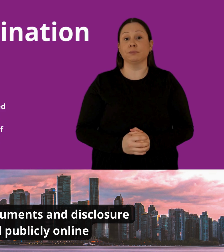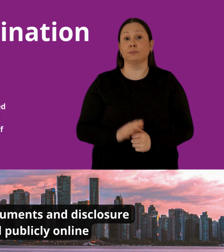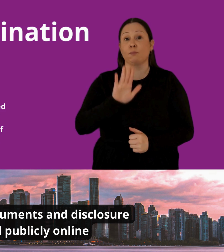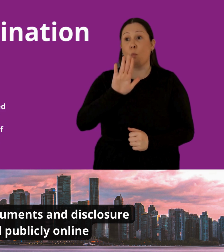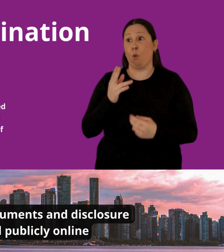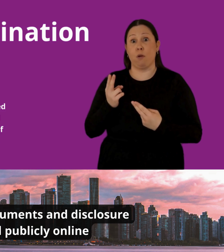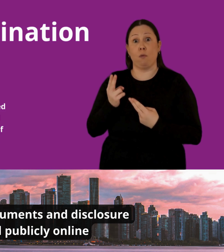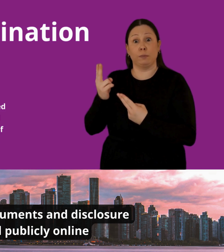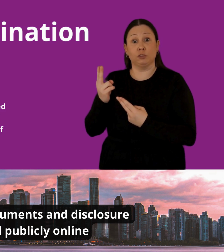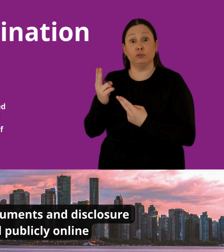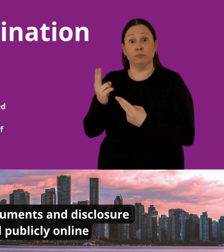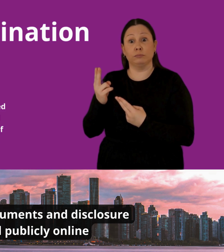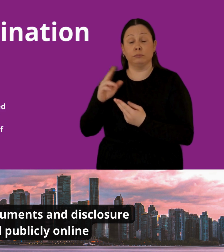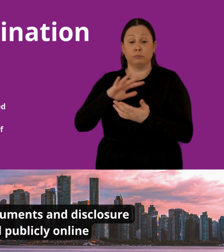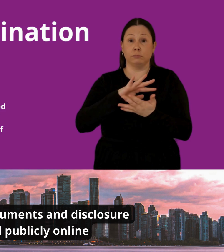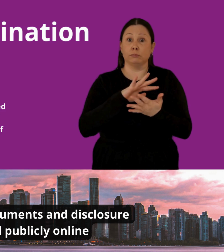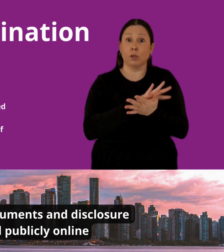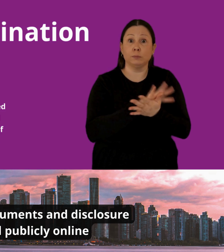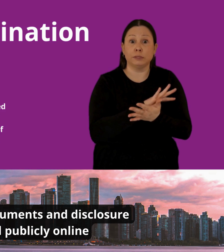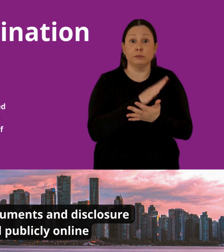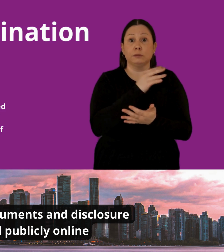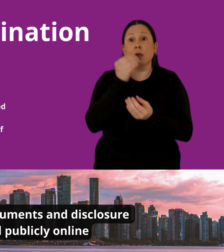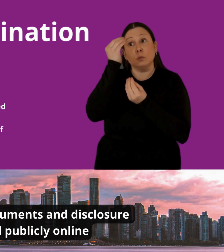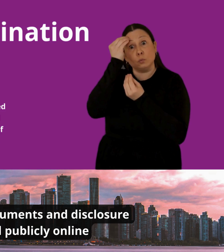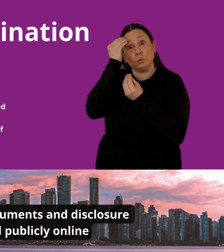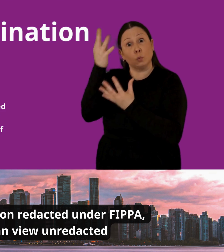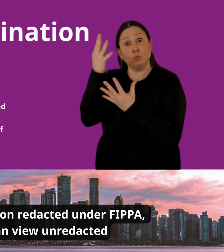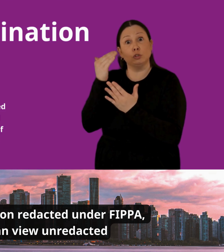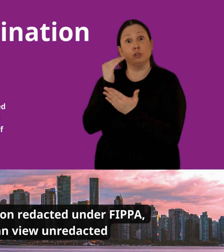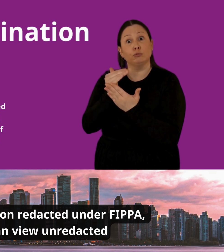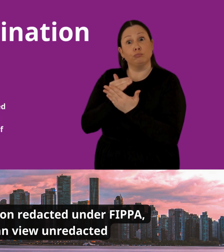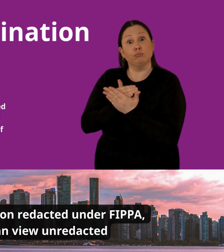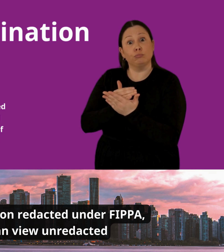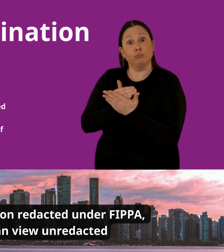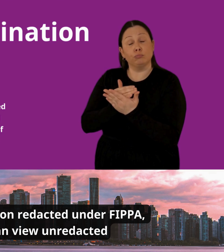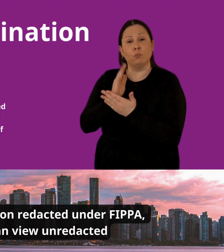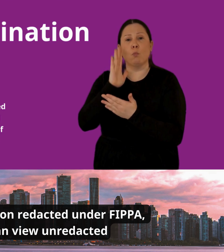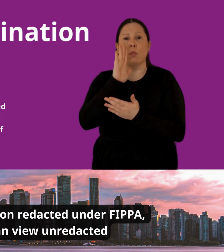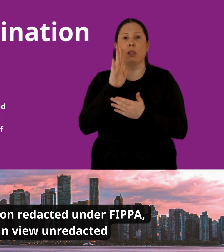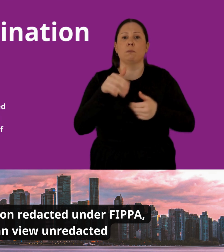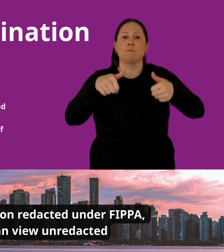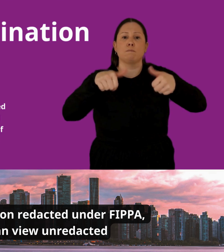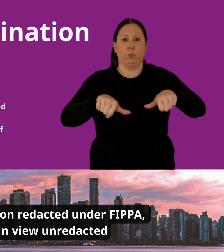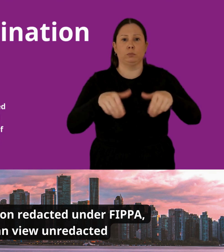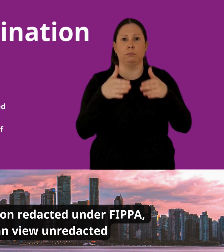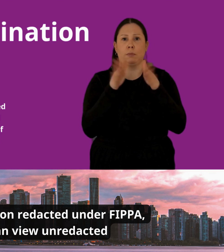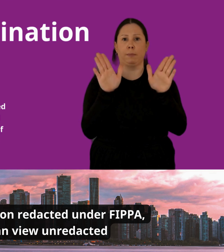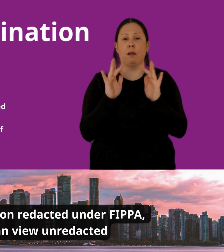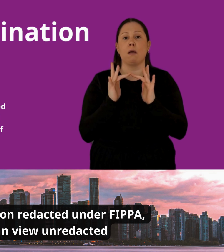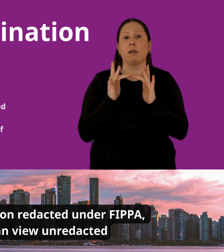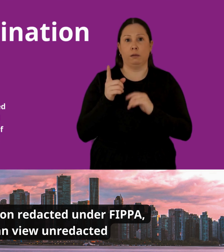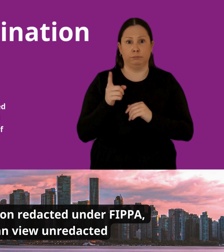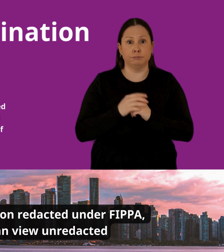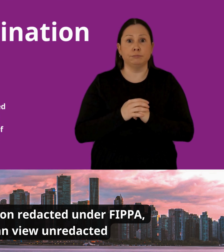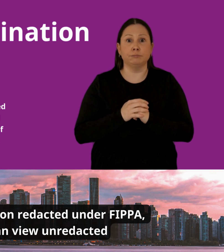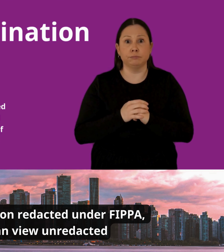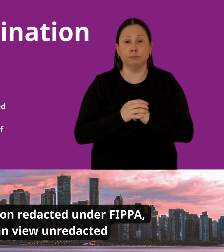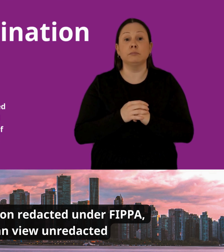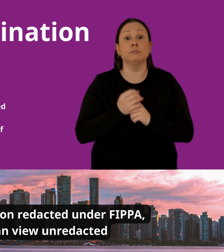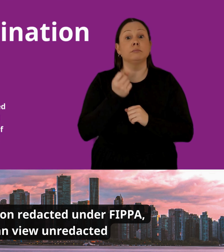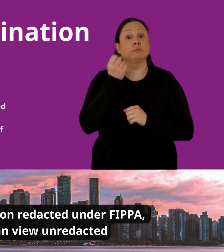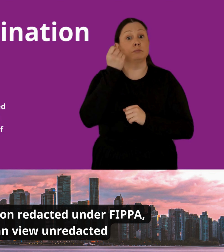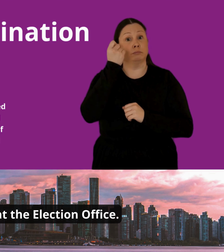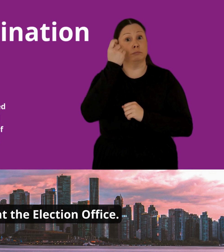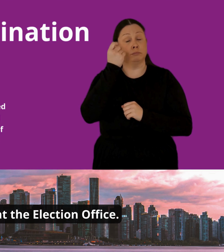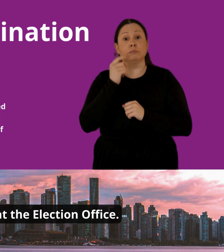Your nomination documents and disclosure will be posted publicly online, with personal information redacted under FIPA, and the public can